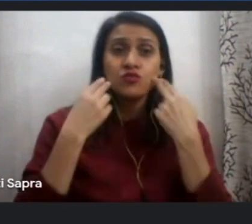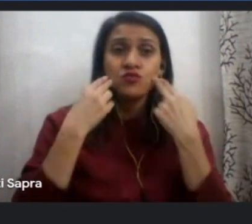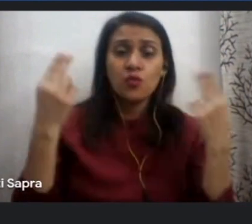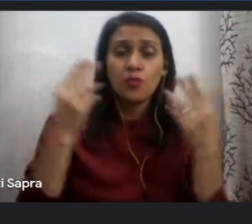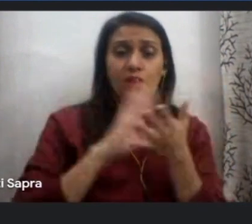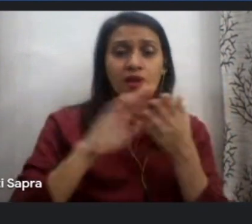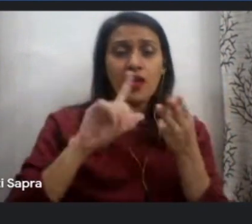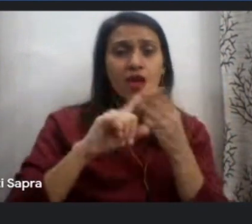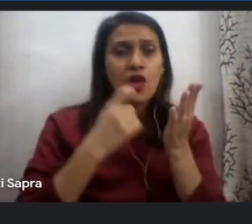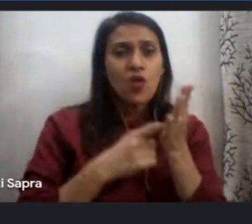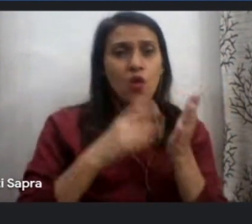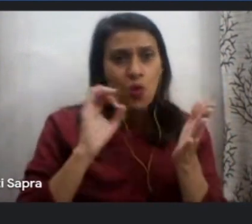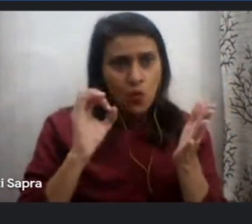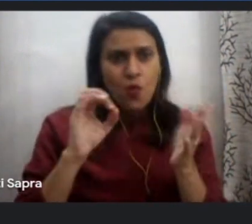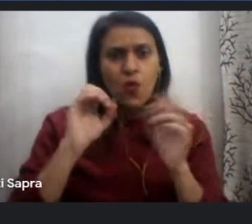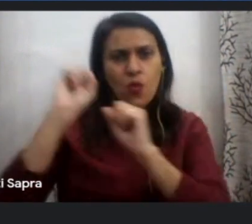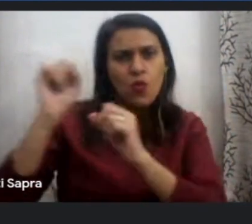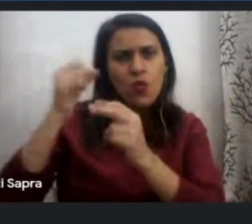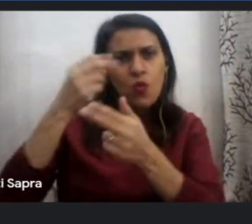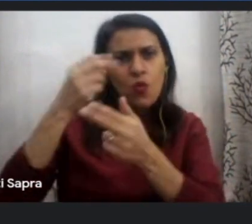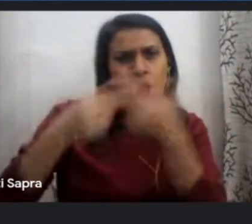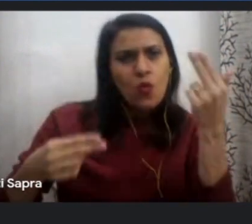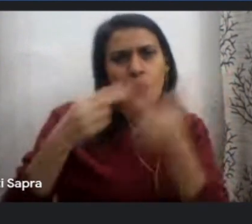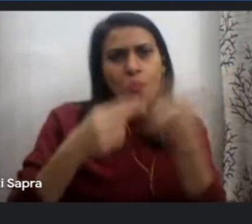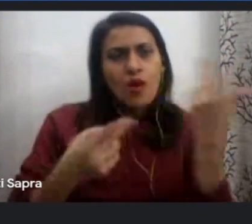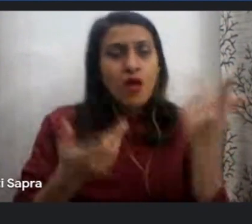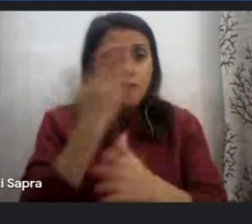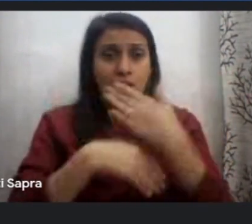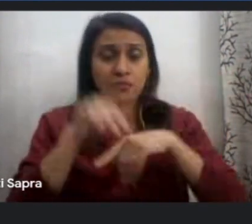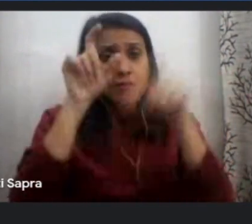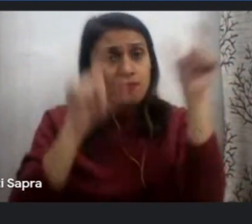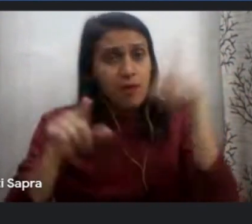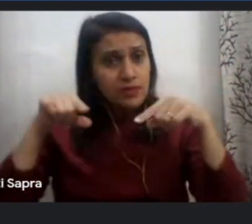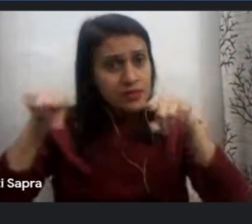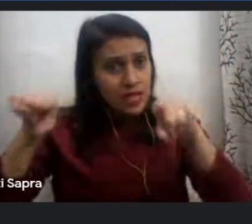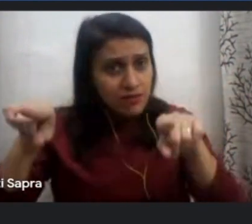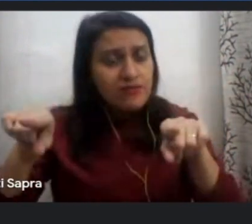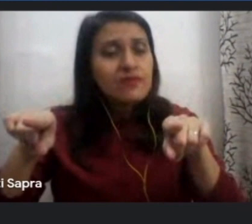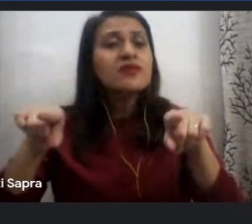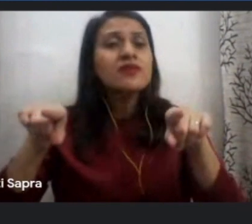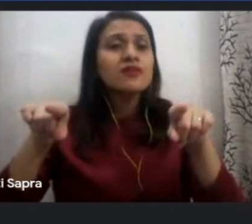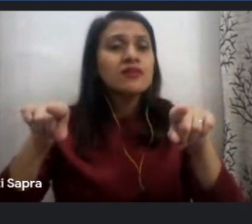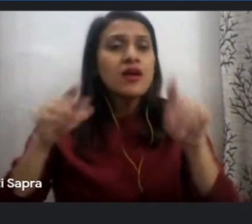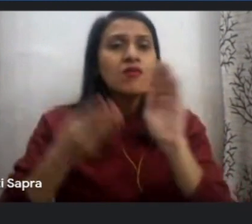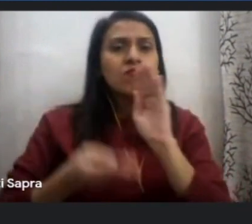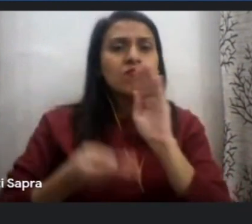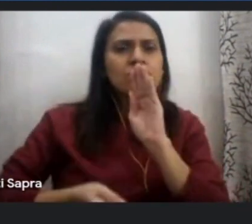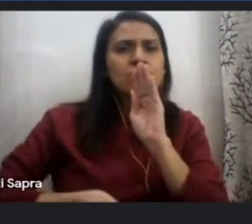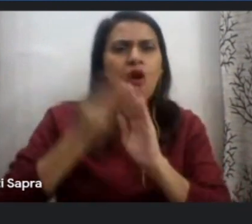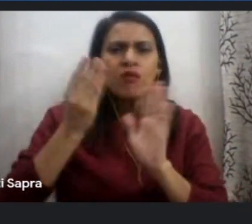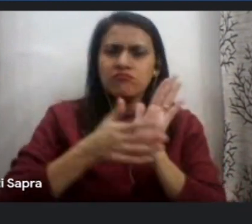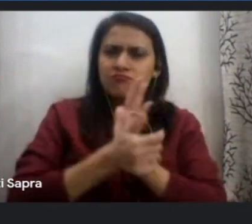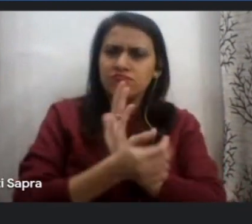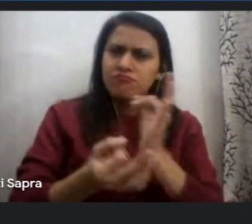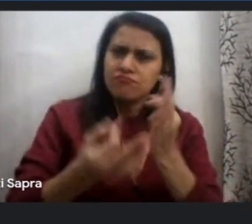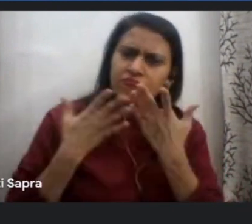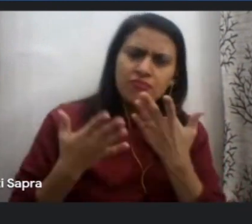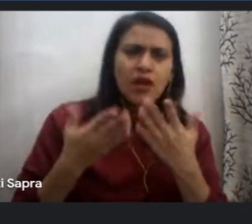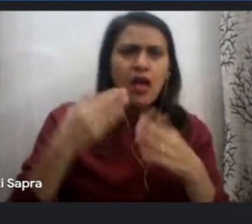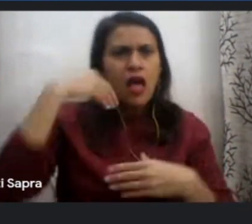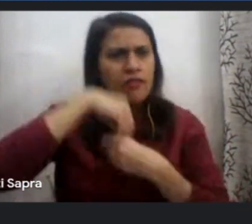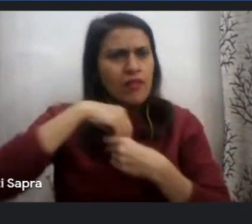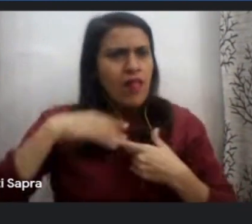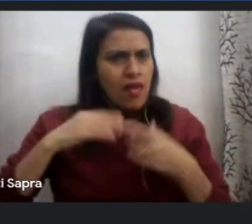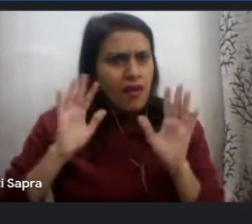narratives. Right? Superhero narratives is that a person with disability may have some other extraordinary ability to compensate for that, or a supercrip is